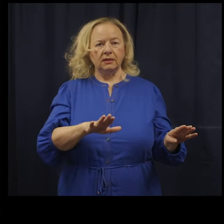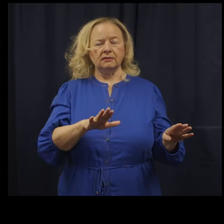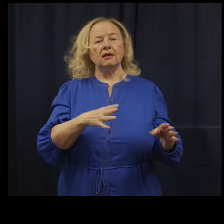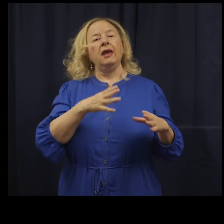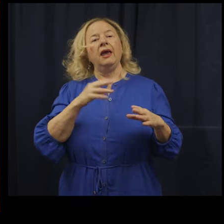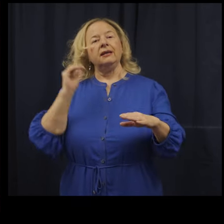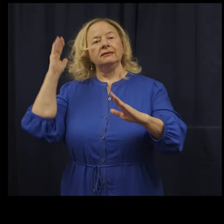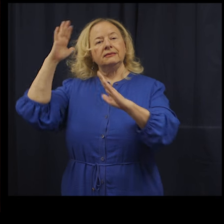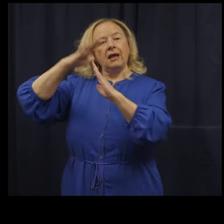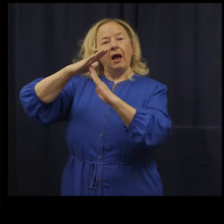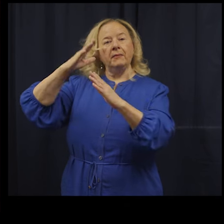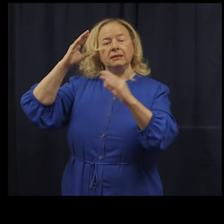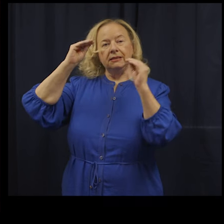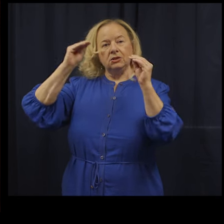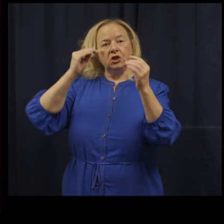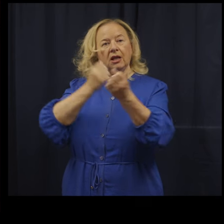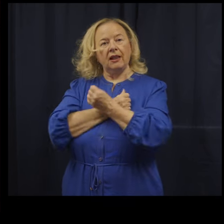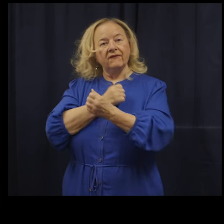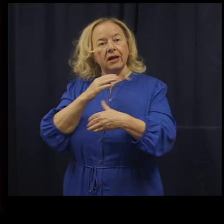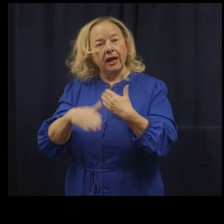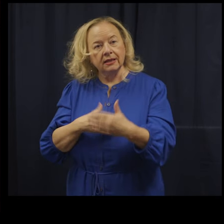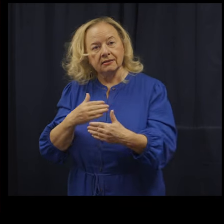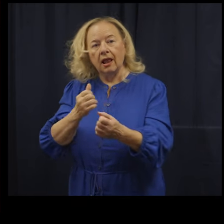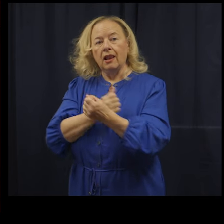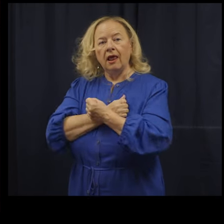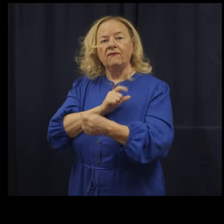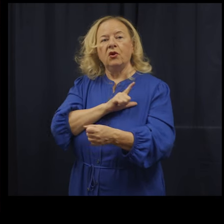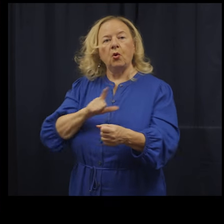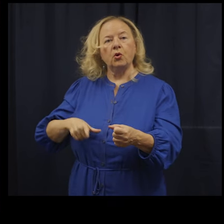And its highest teaching is love and kindness.